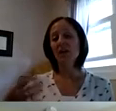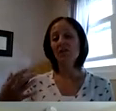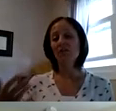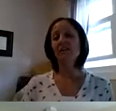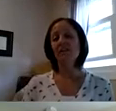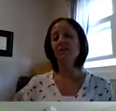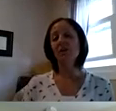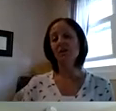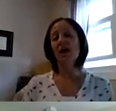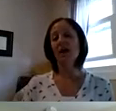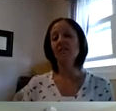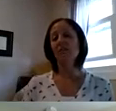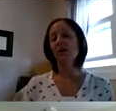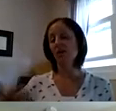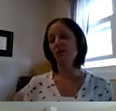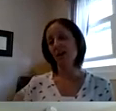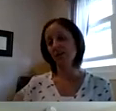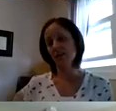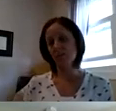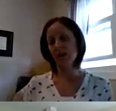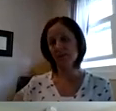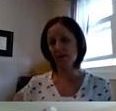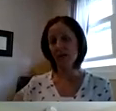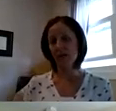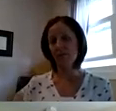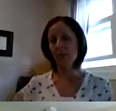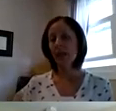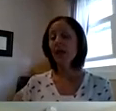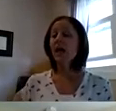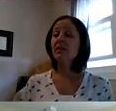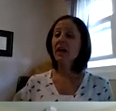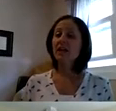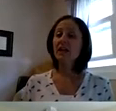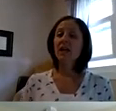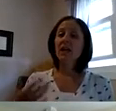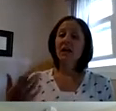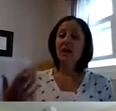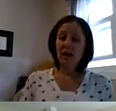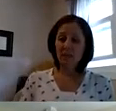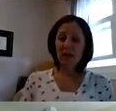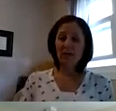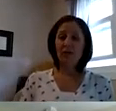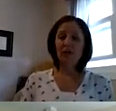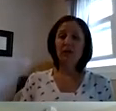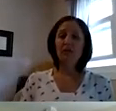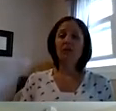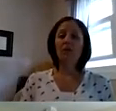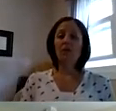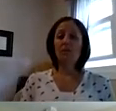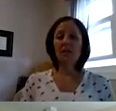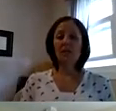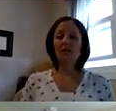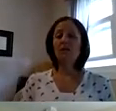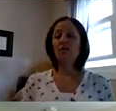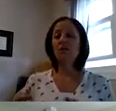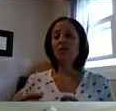you been affected or impacted by the COVID-19 pandemic? And then, as Patrick alluded to in